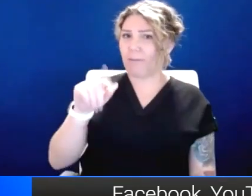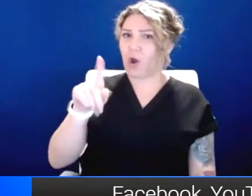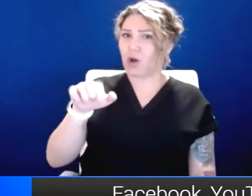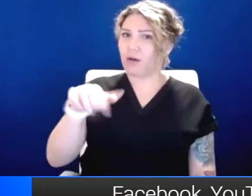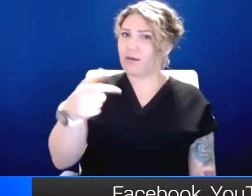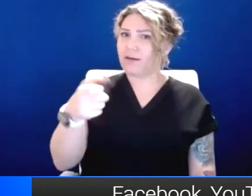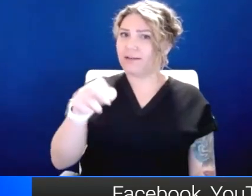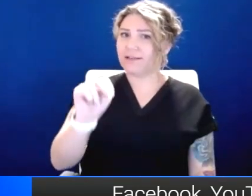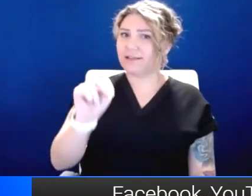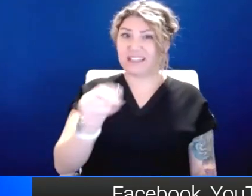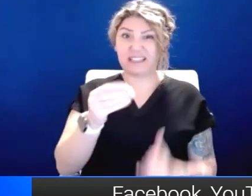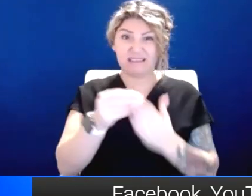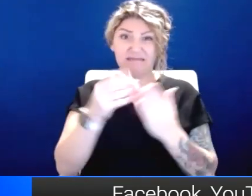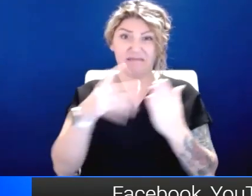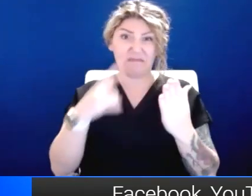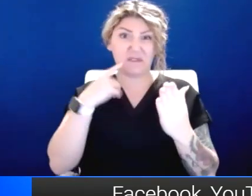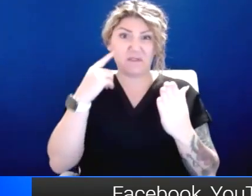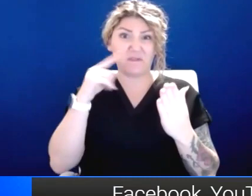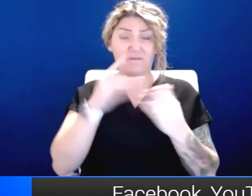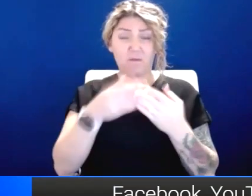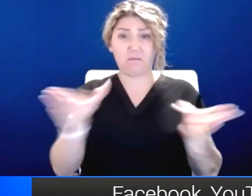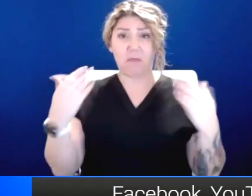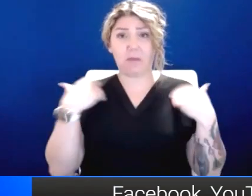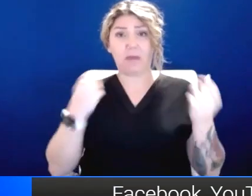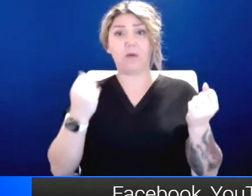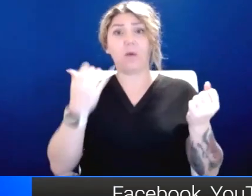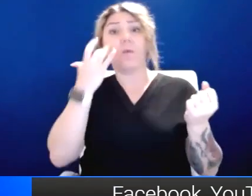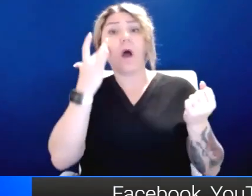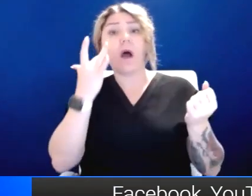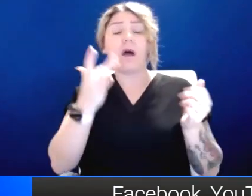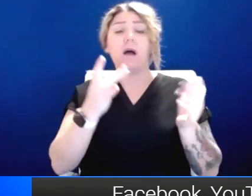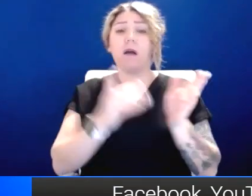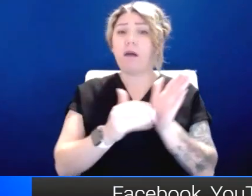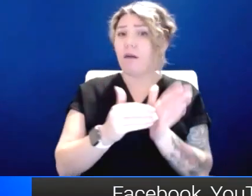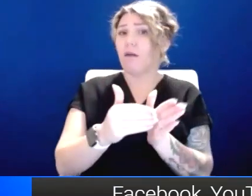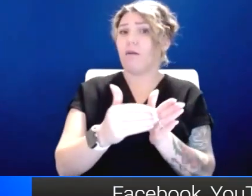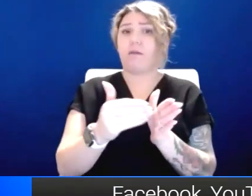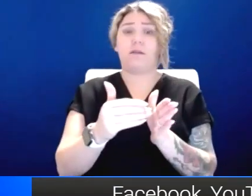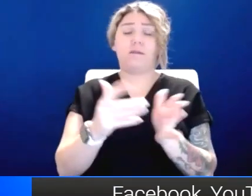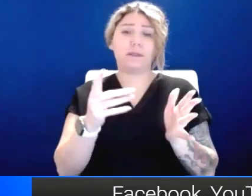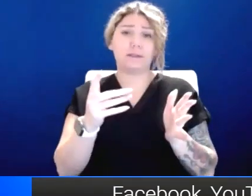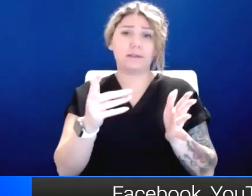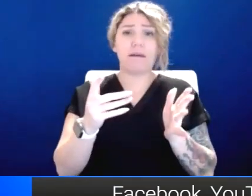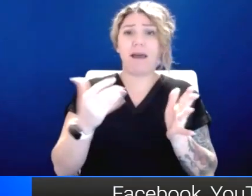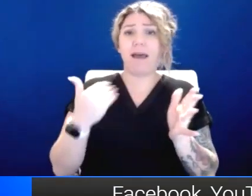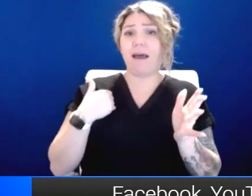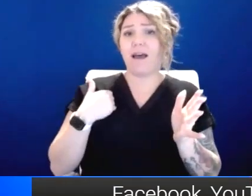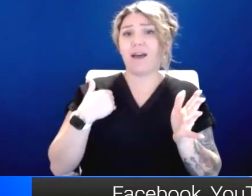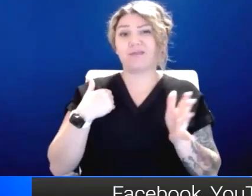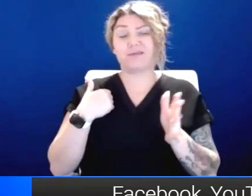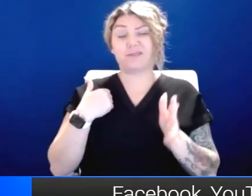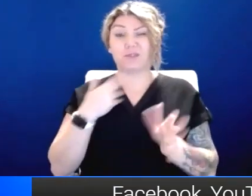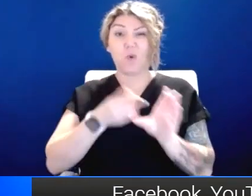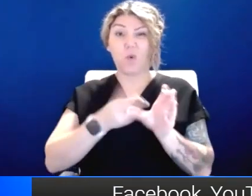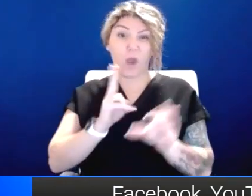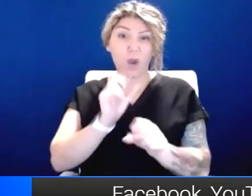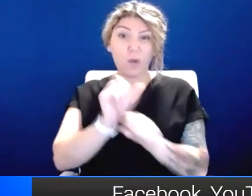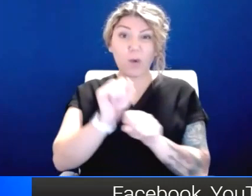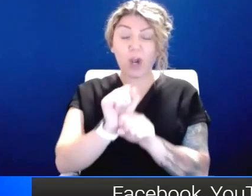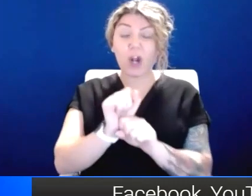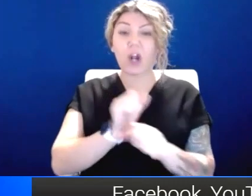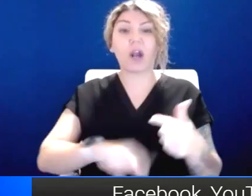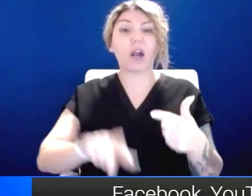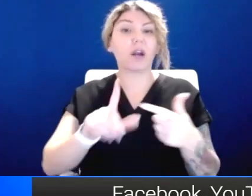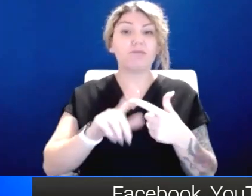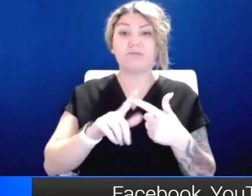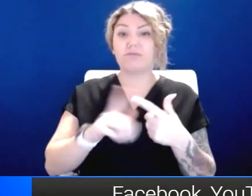disease to the public health, because often once patients develop Parkinson's, they have to quit working. Over time, they may need